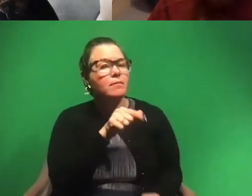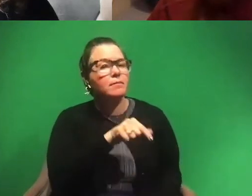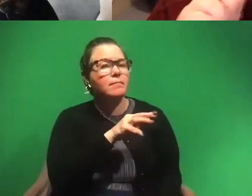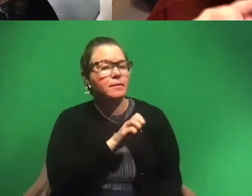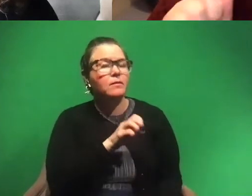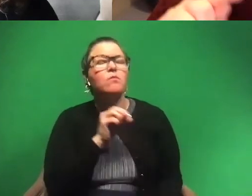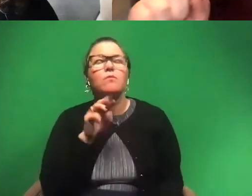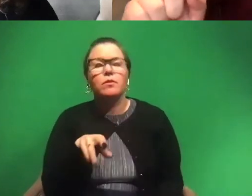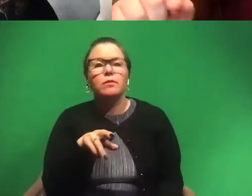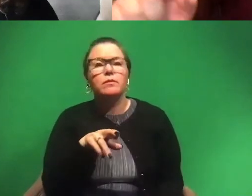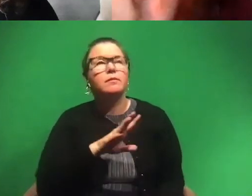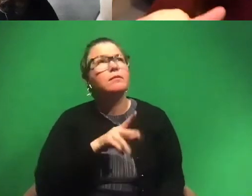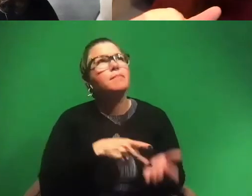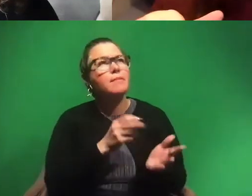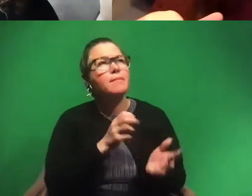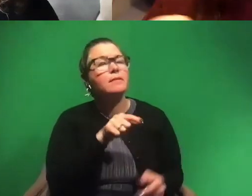or